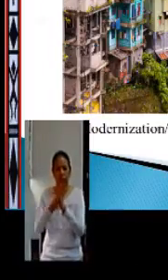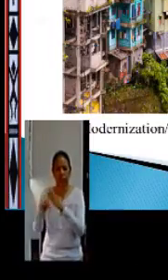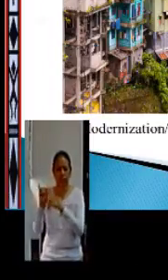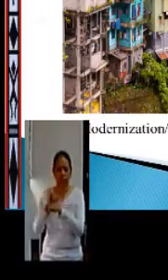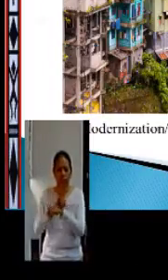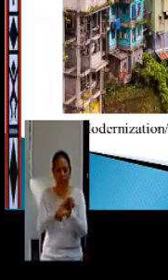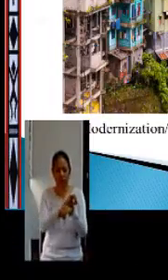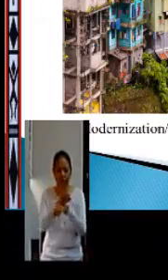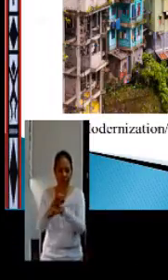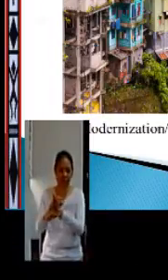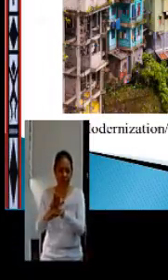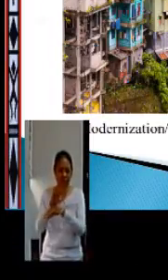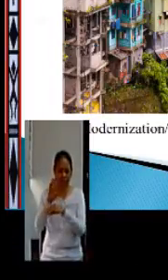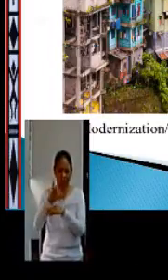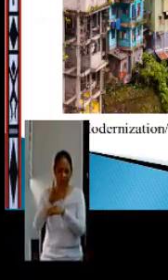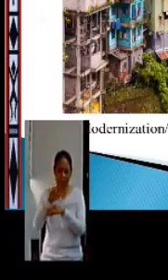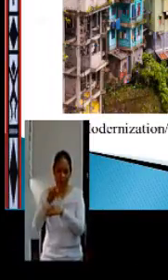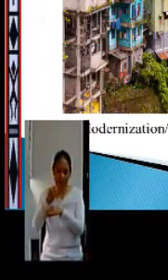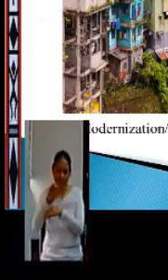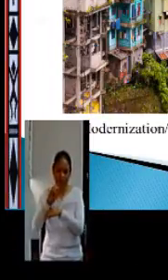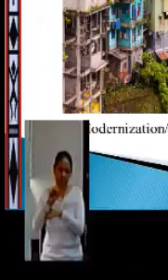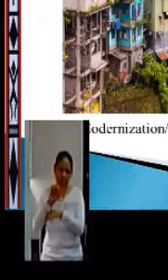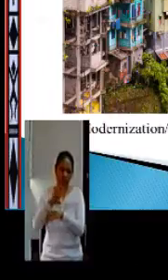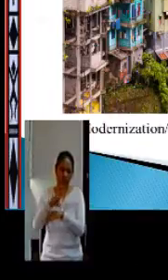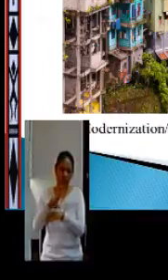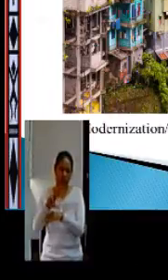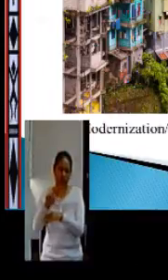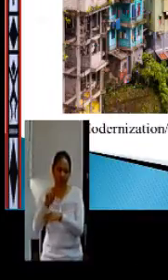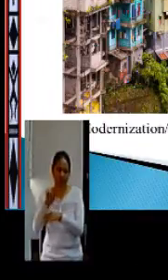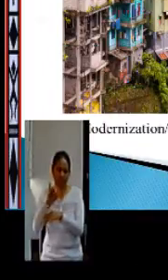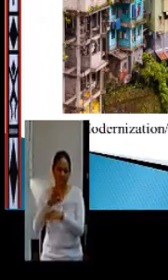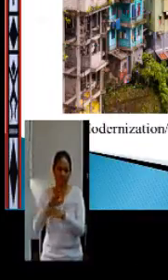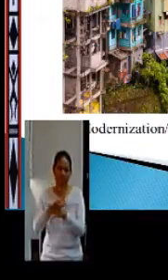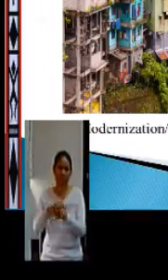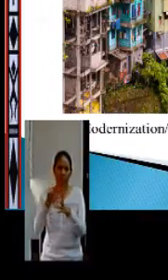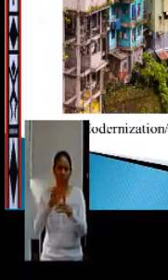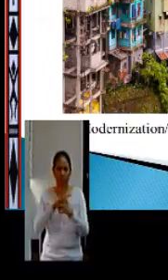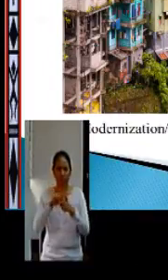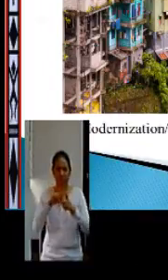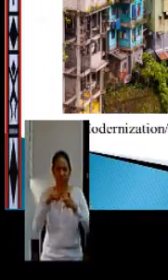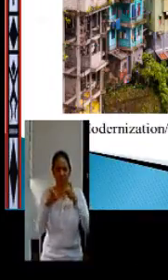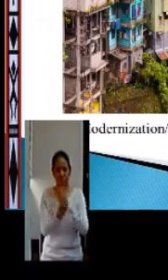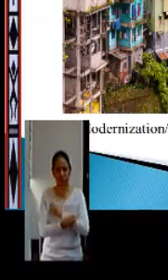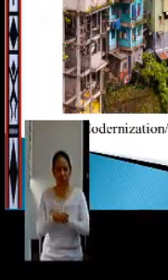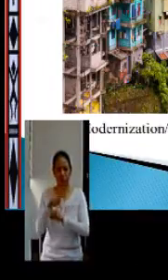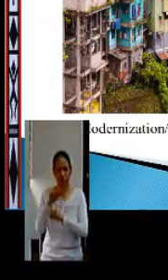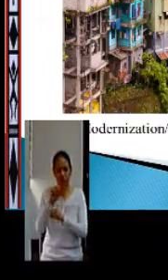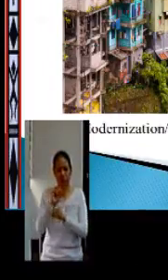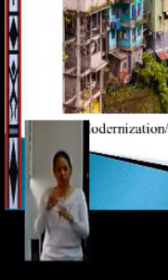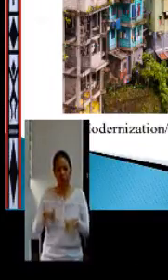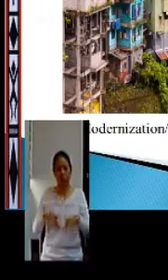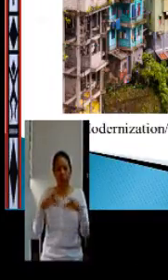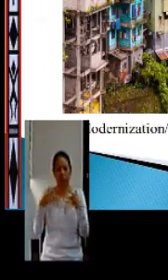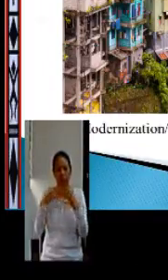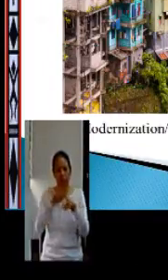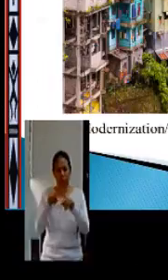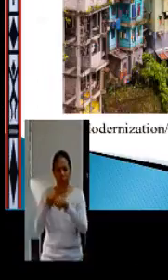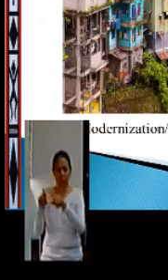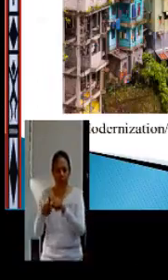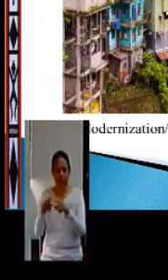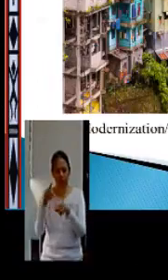dwindling biodiversity of our rice terraces. People nowadays, because in the past, we are using